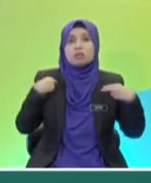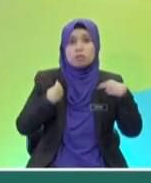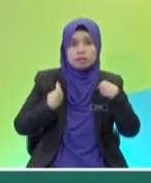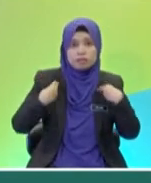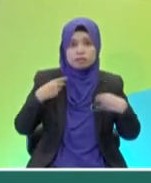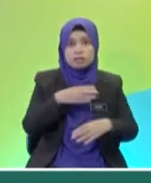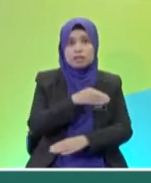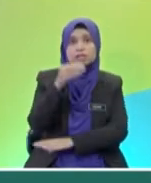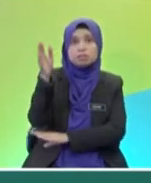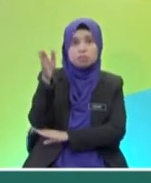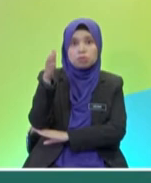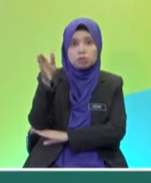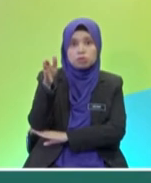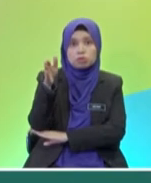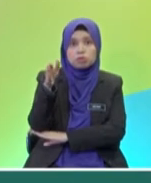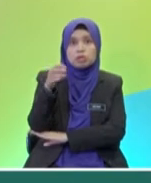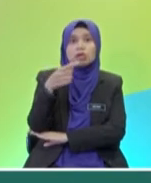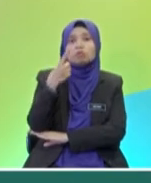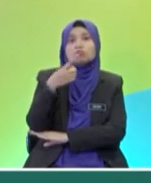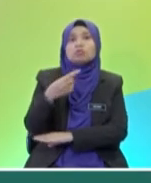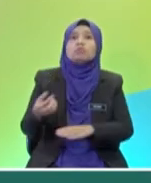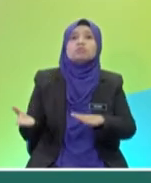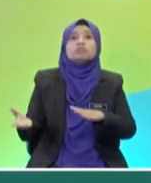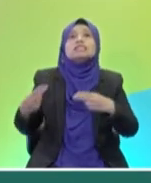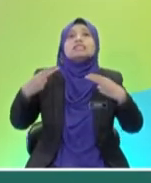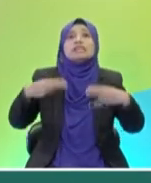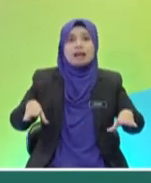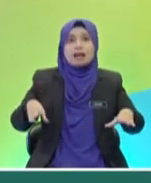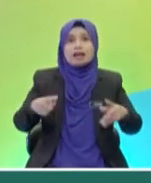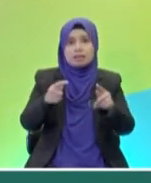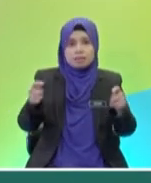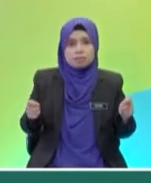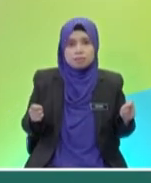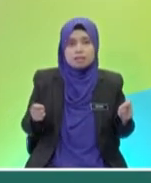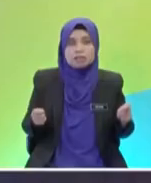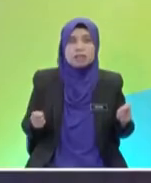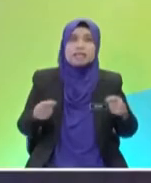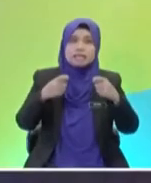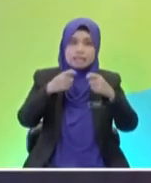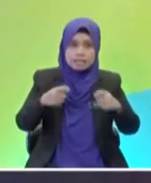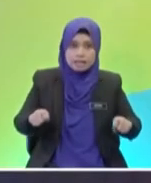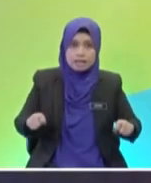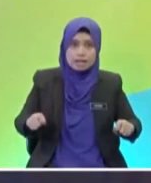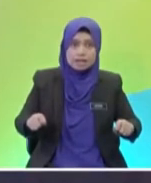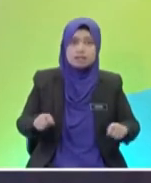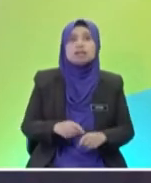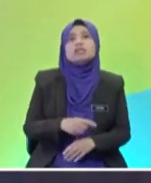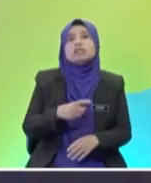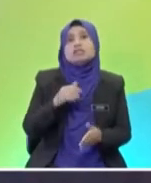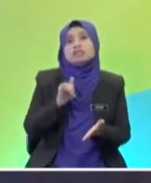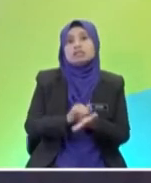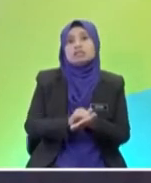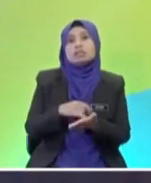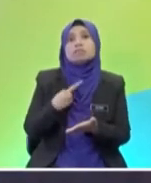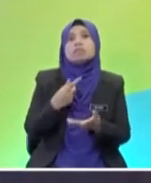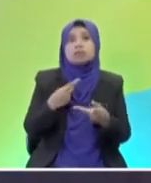from losing their habitats. They won't lose their habitat. So this is the one I want to talk about, the forest